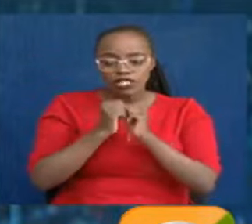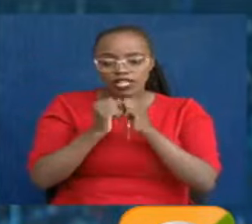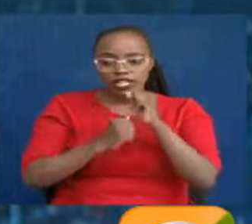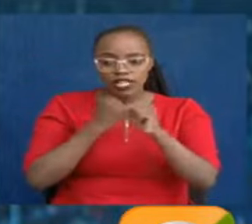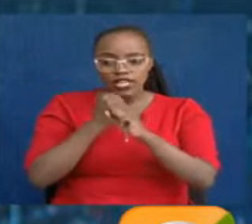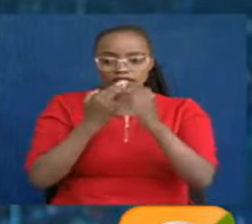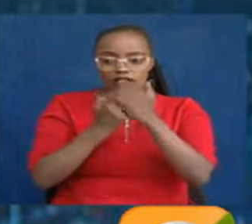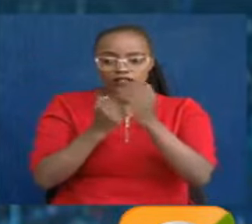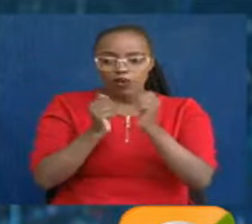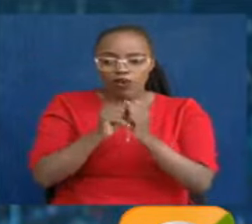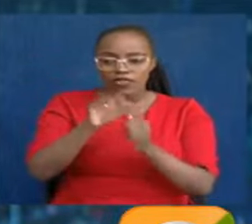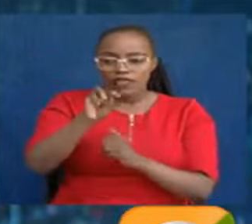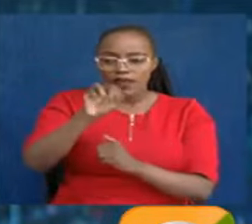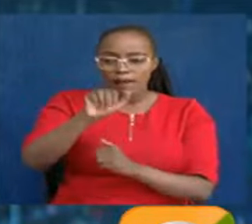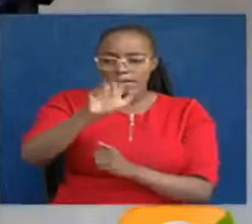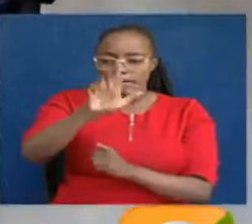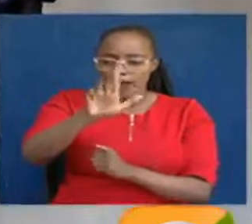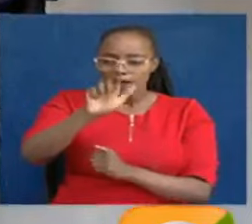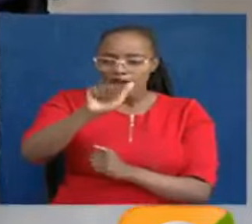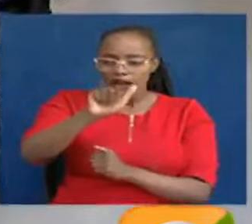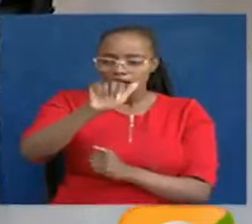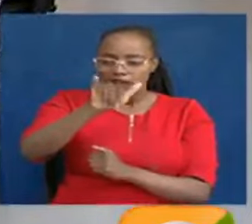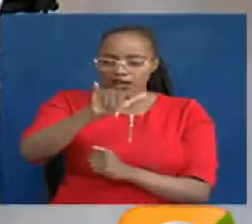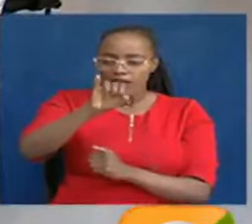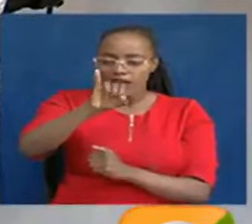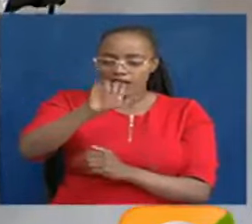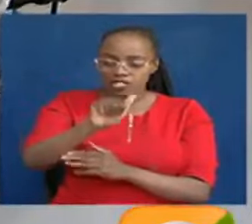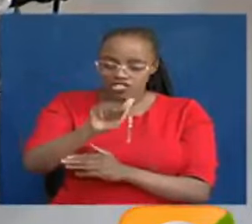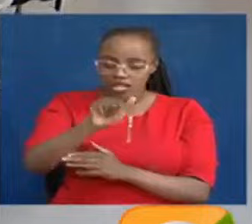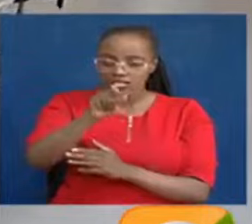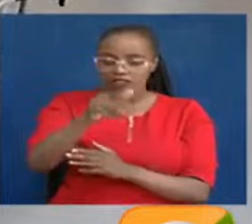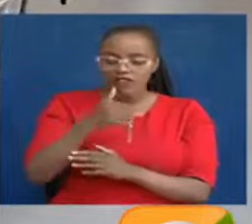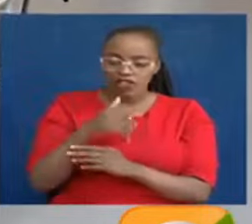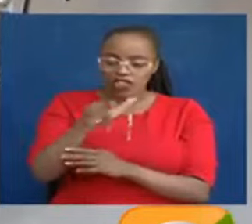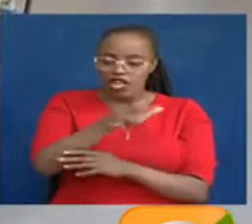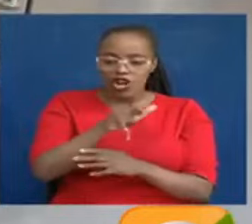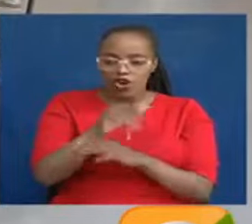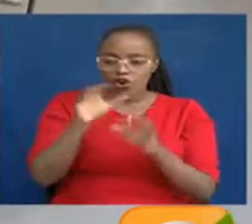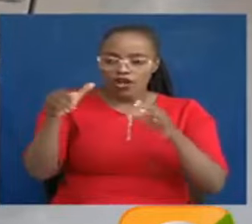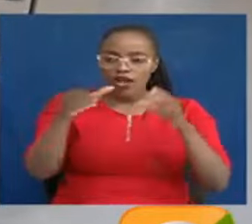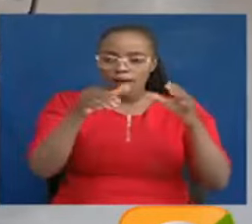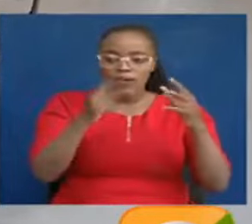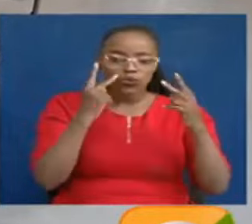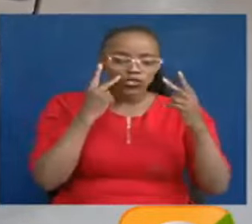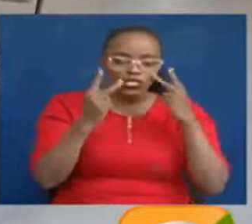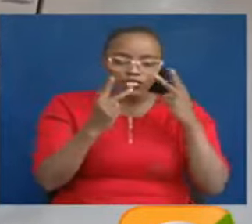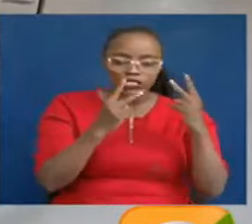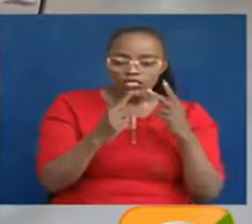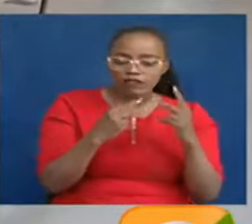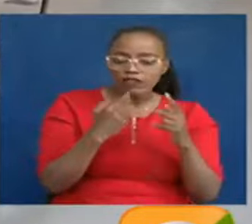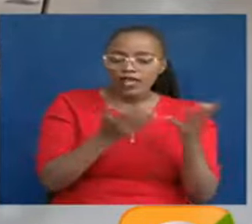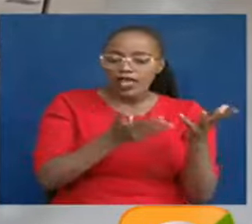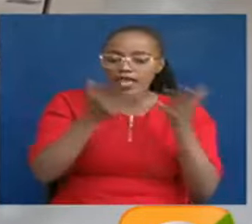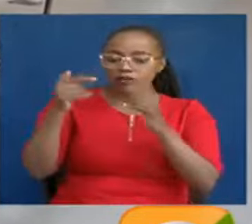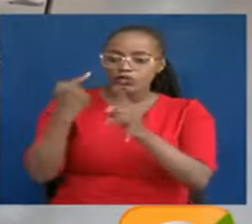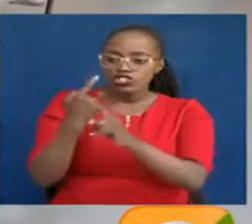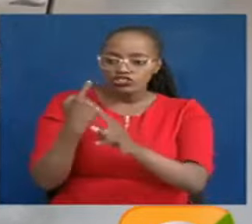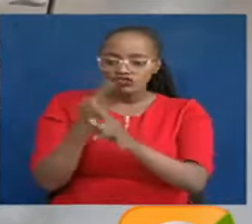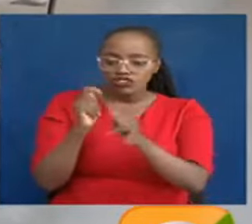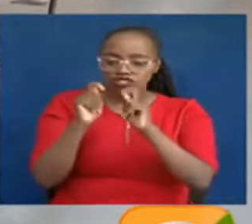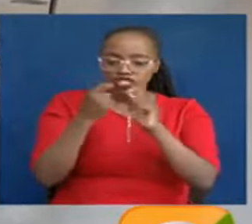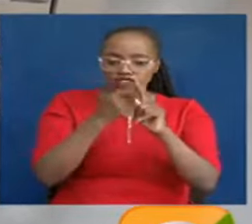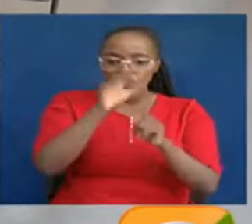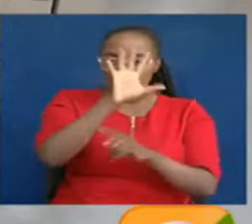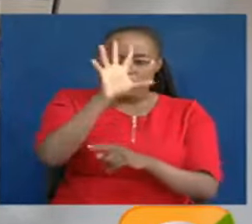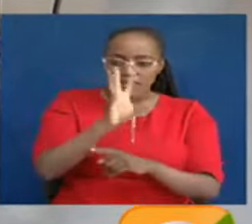partnership with Malaysia, with our local enterprises, we could see our export structure change from